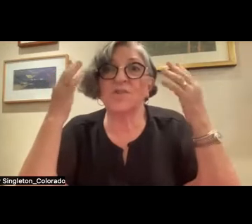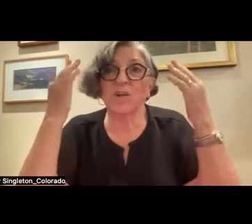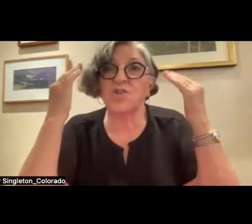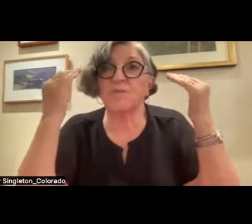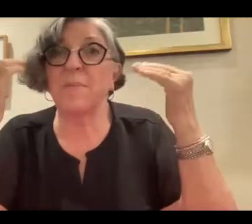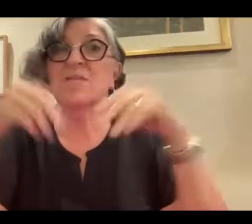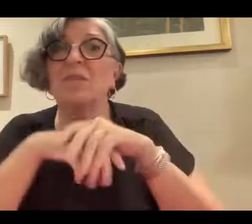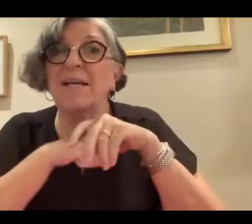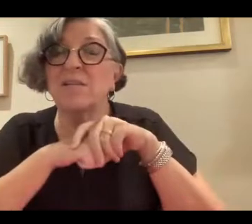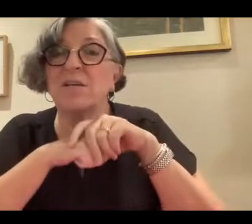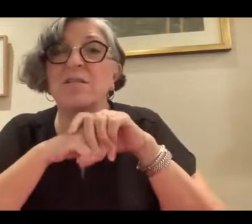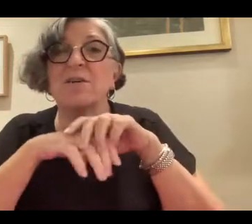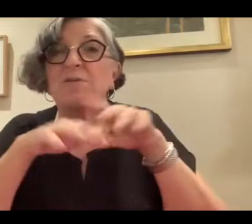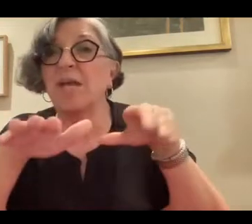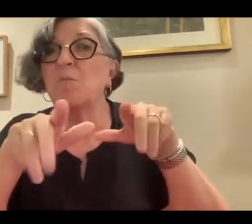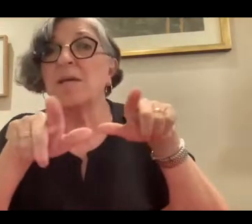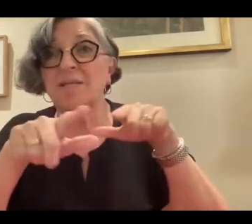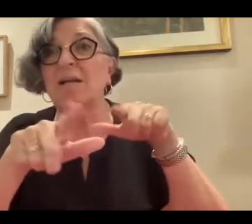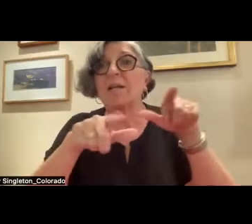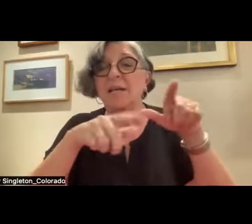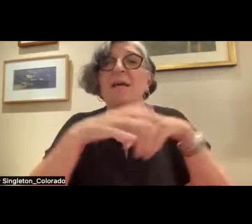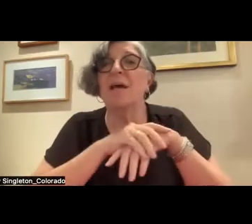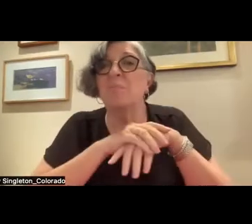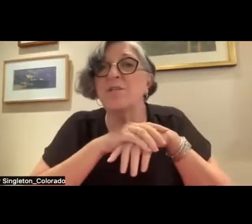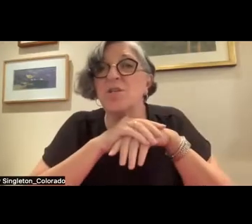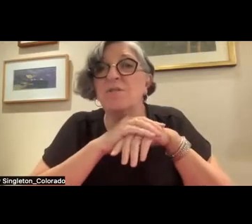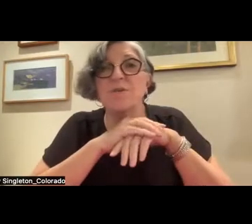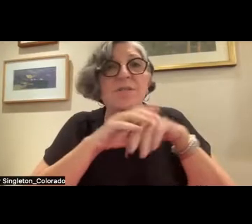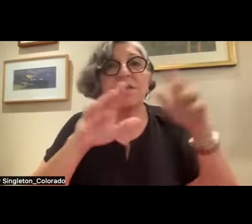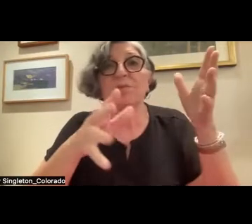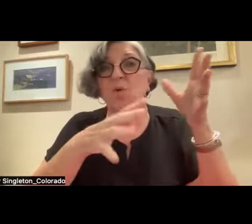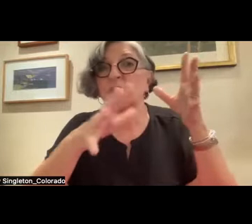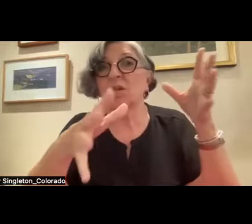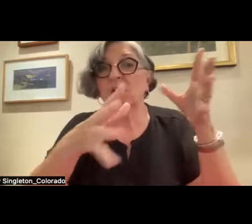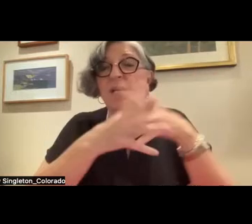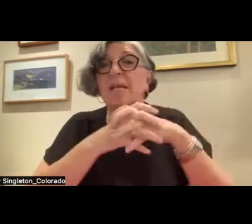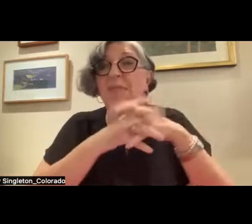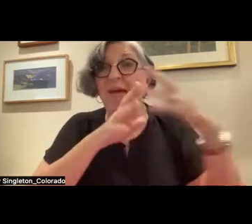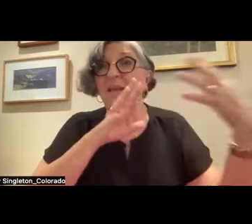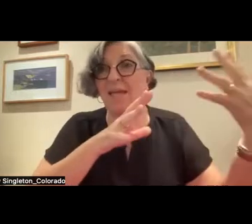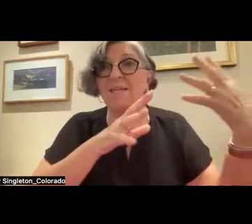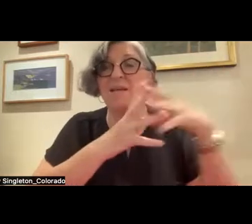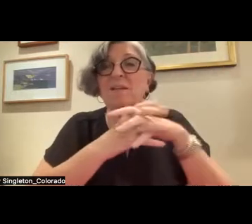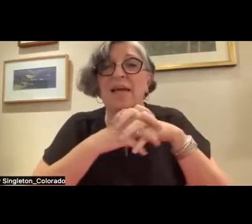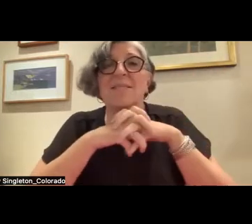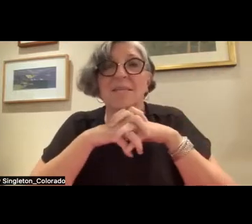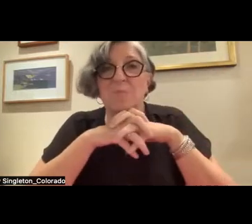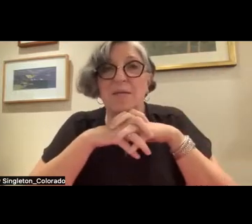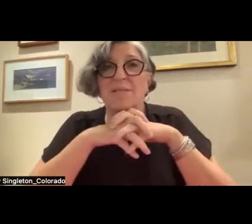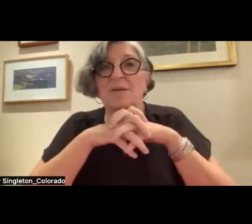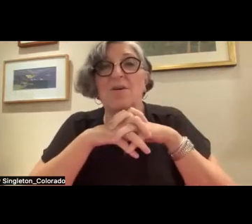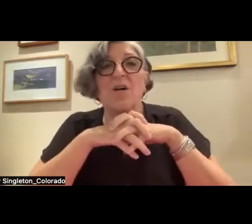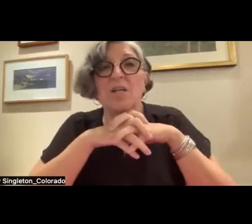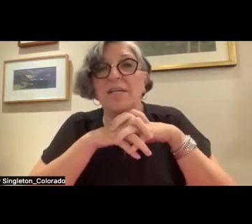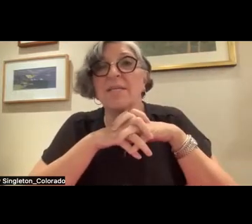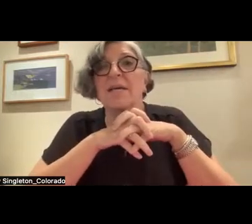the structure of the mental lexicon. So Naomi Caselli at Boston University, who's worked on that ASL Lex